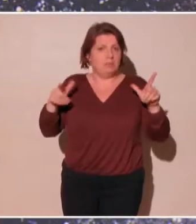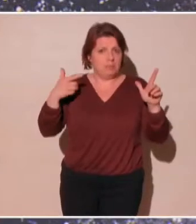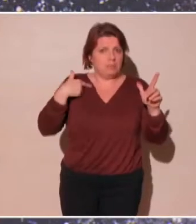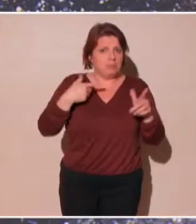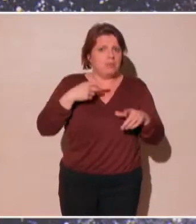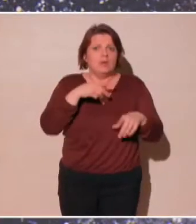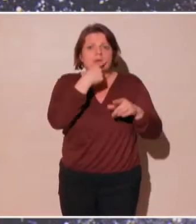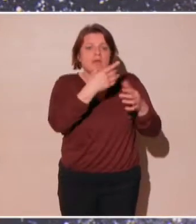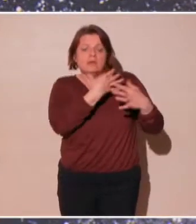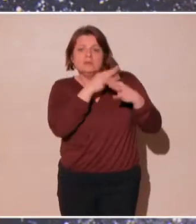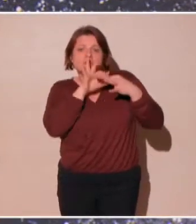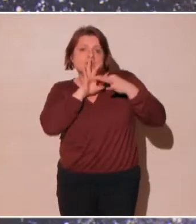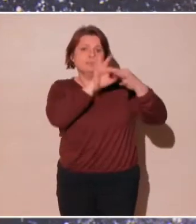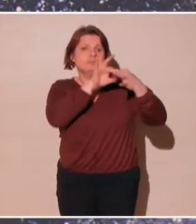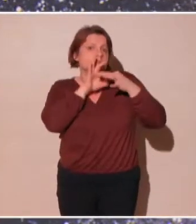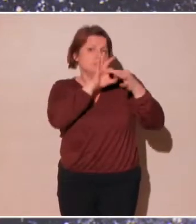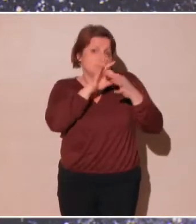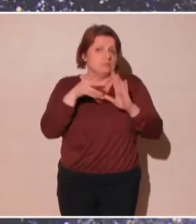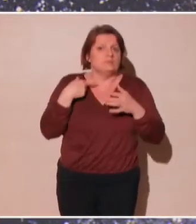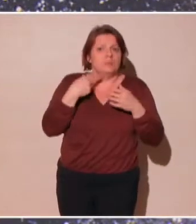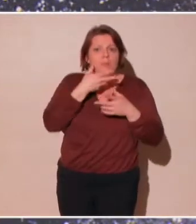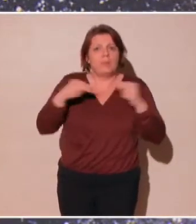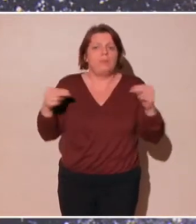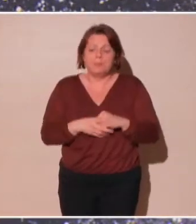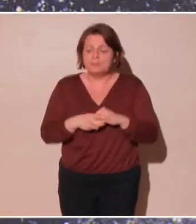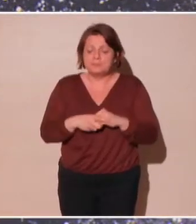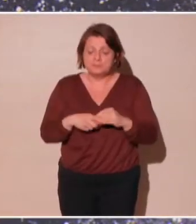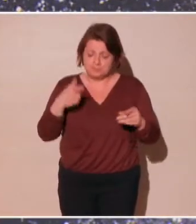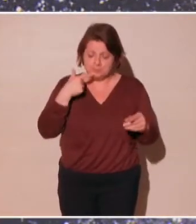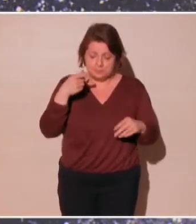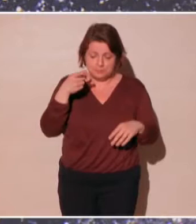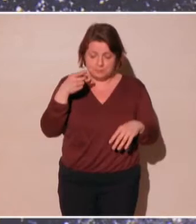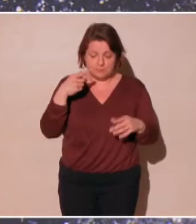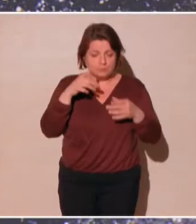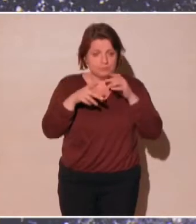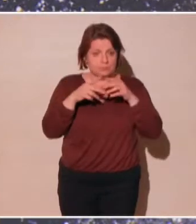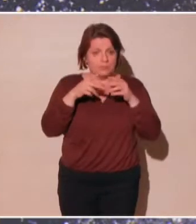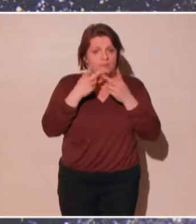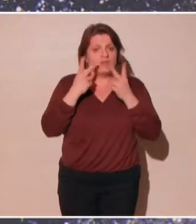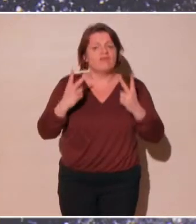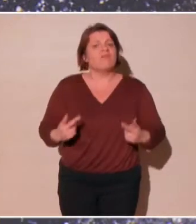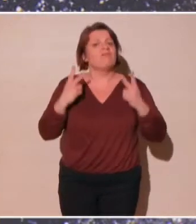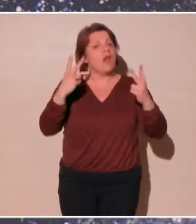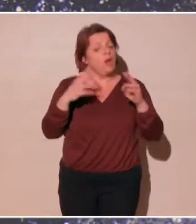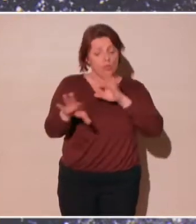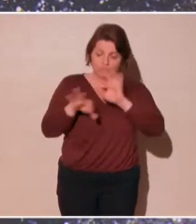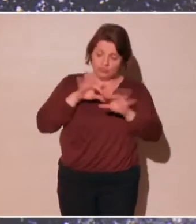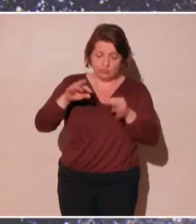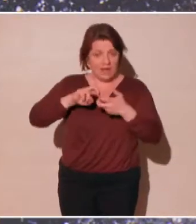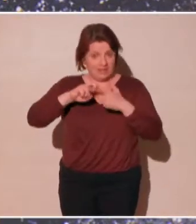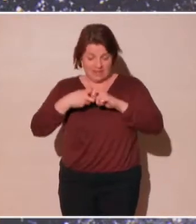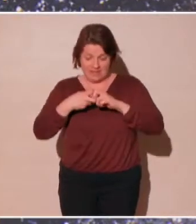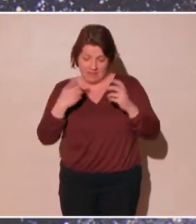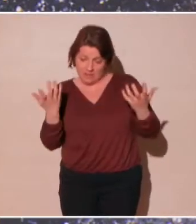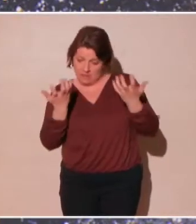does not become a controlling body. So finding and striking the